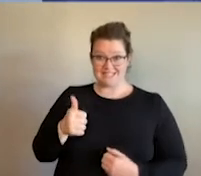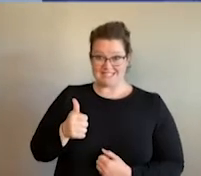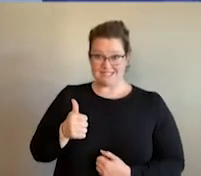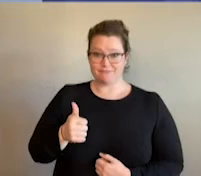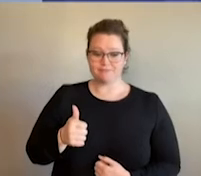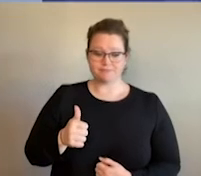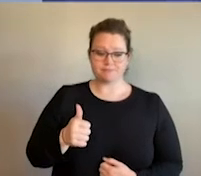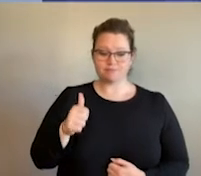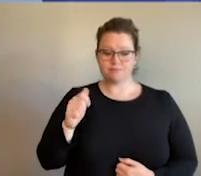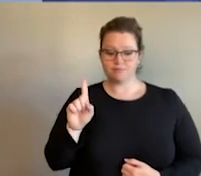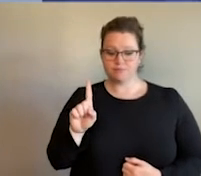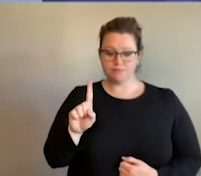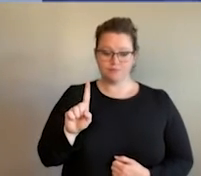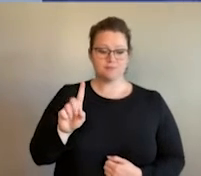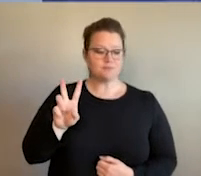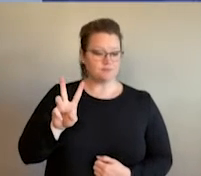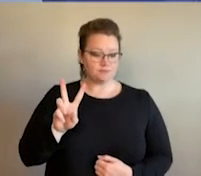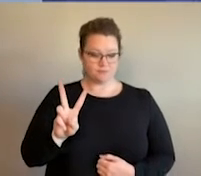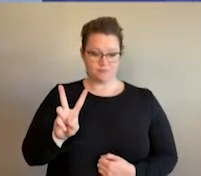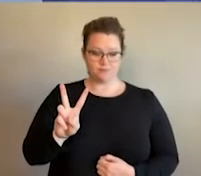these. 1,